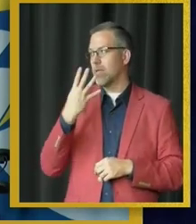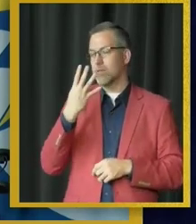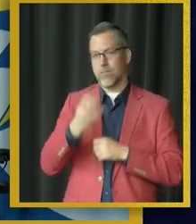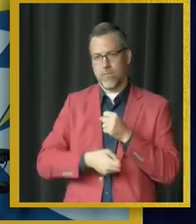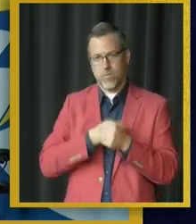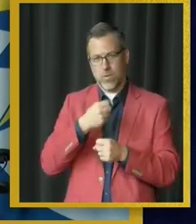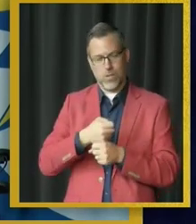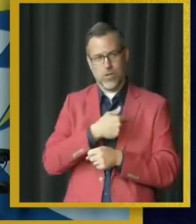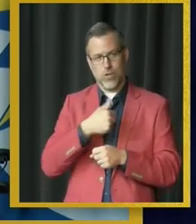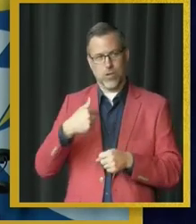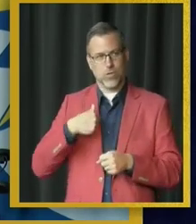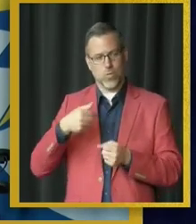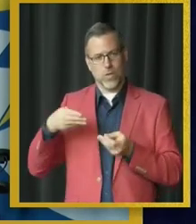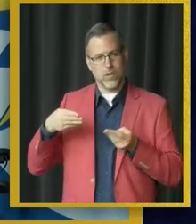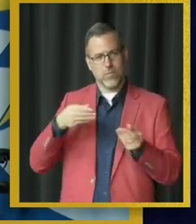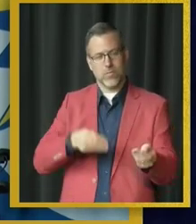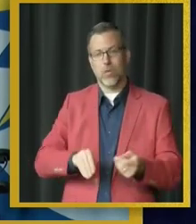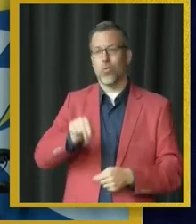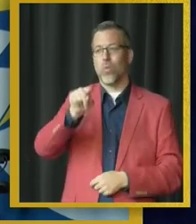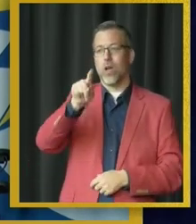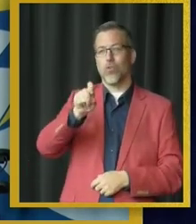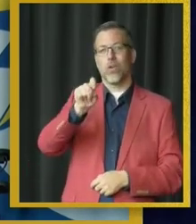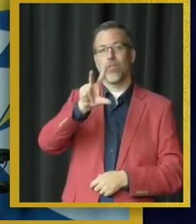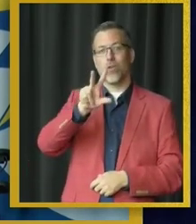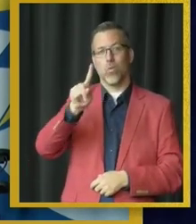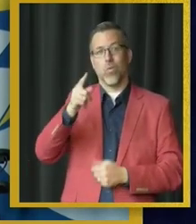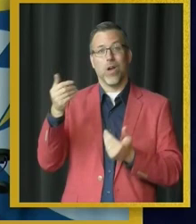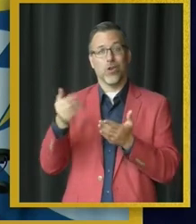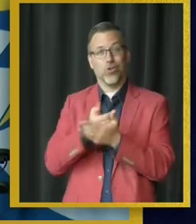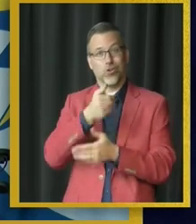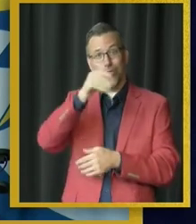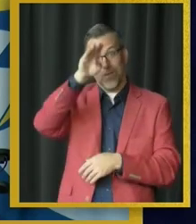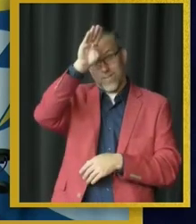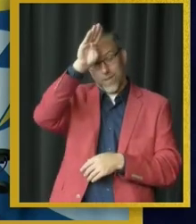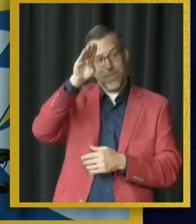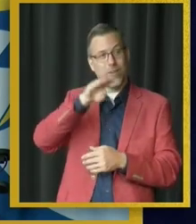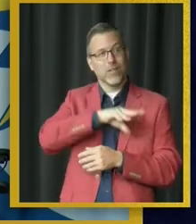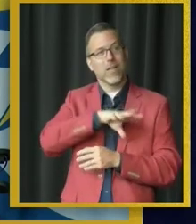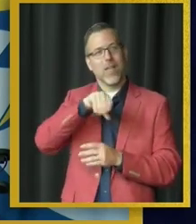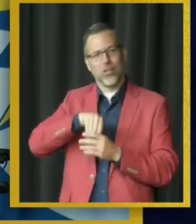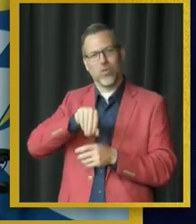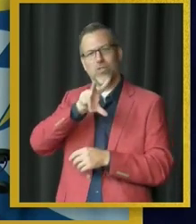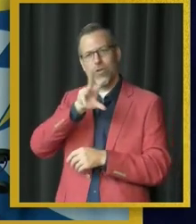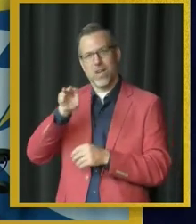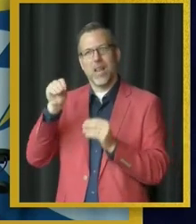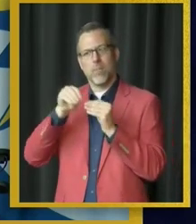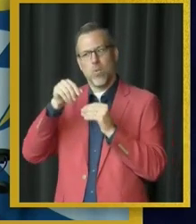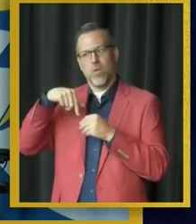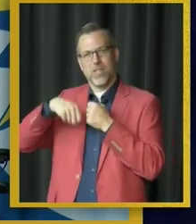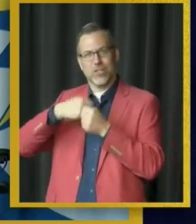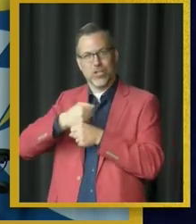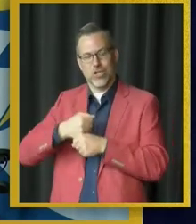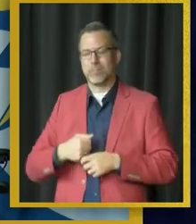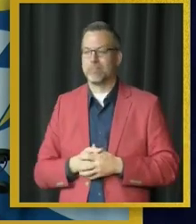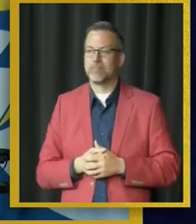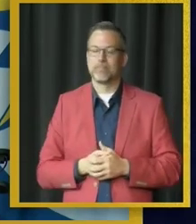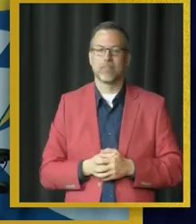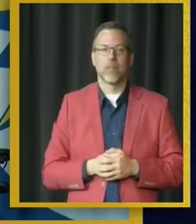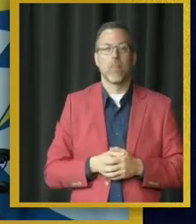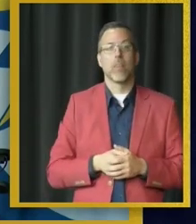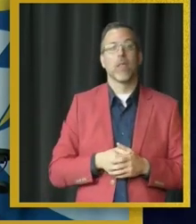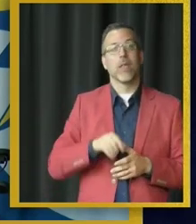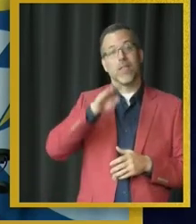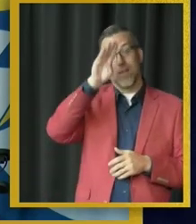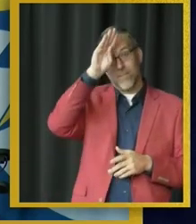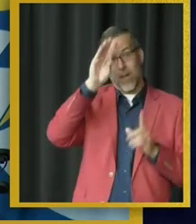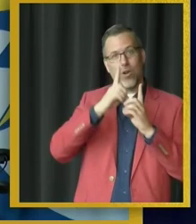funded 131 new firefighters, including 39 more in this year. So our department now